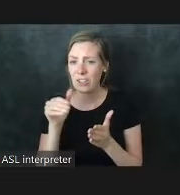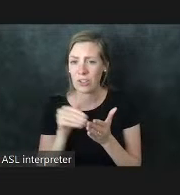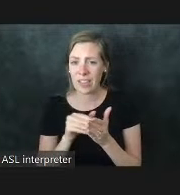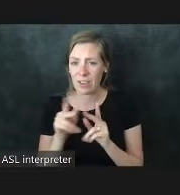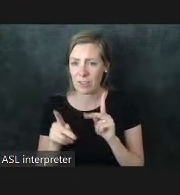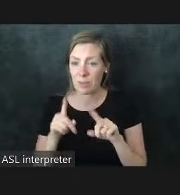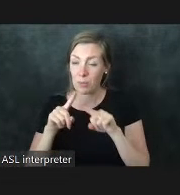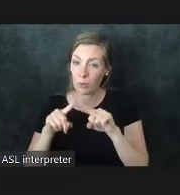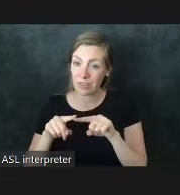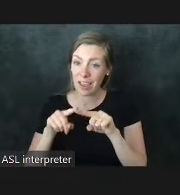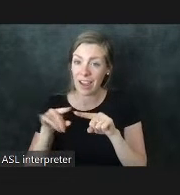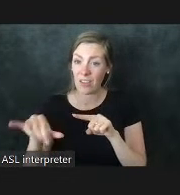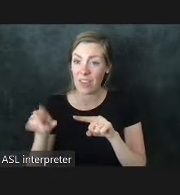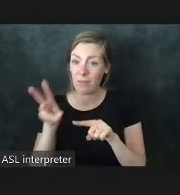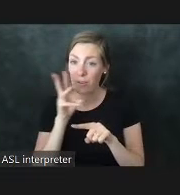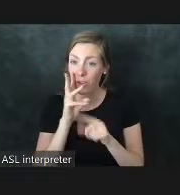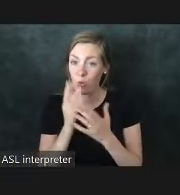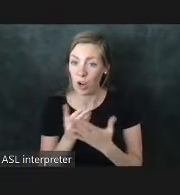for their water supply.